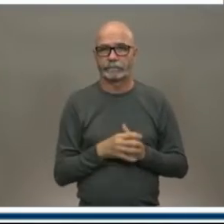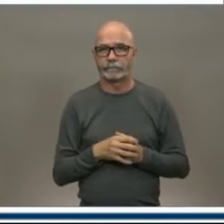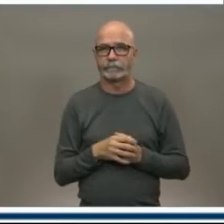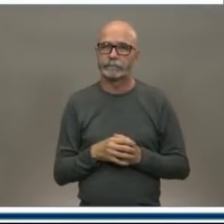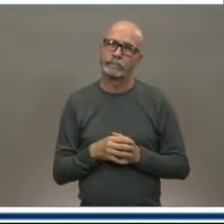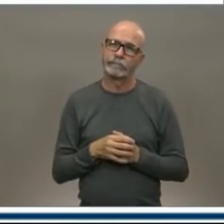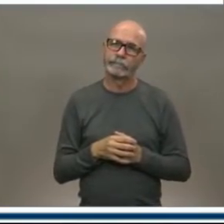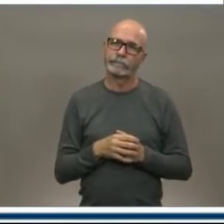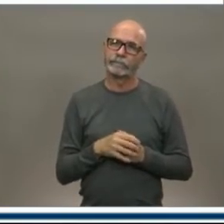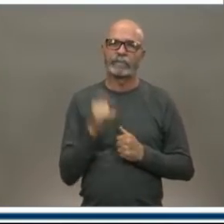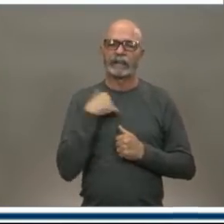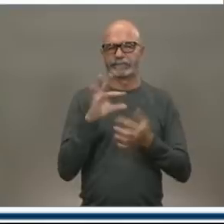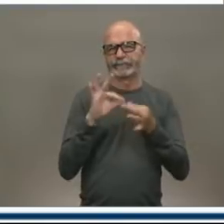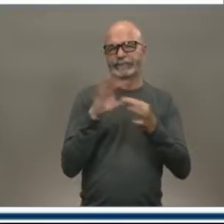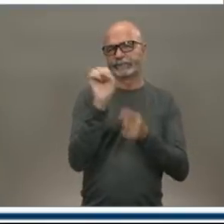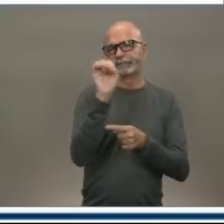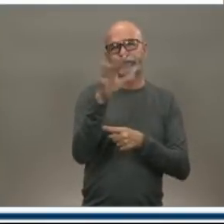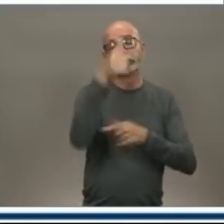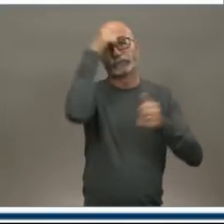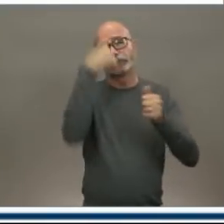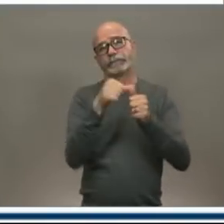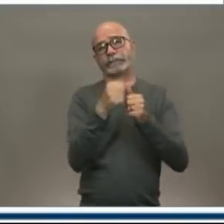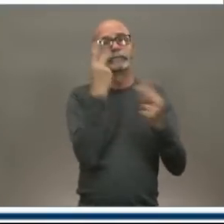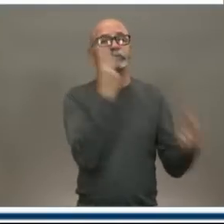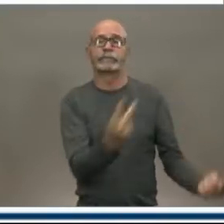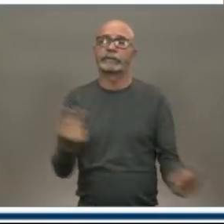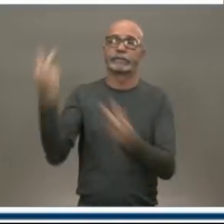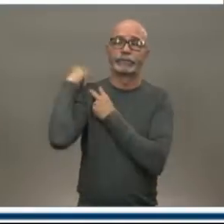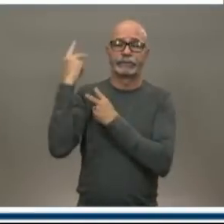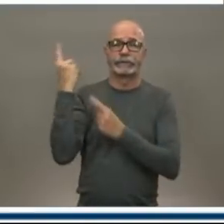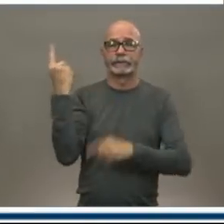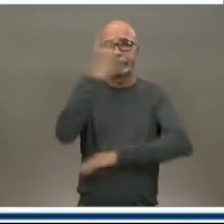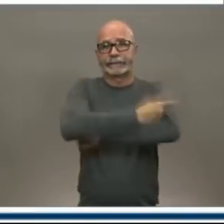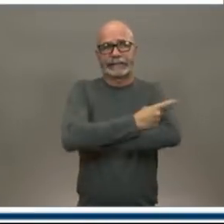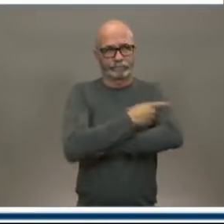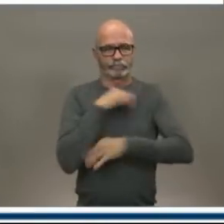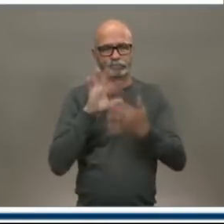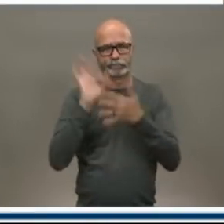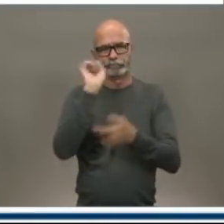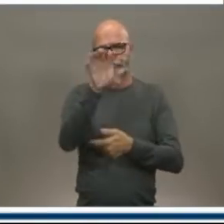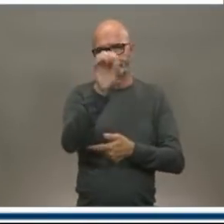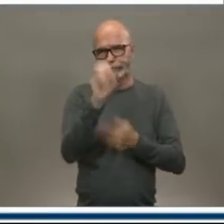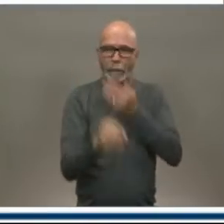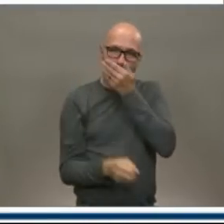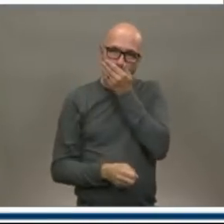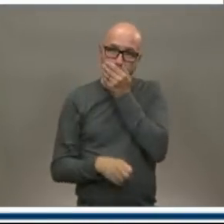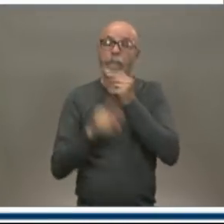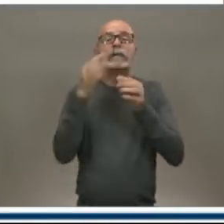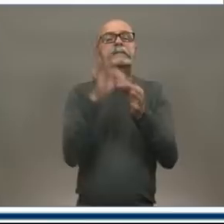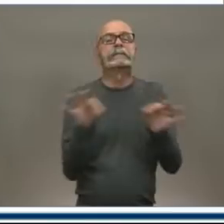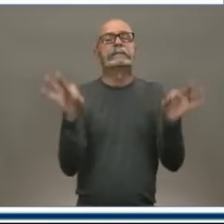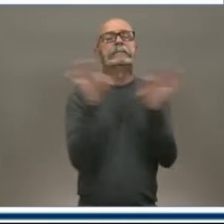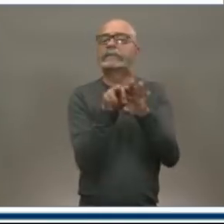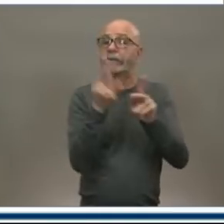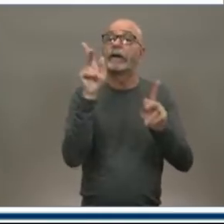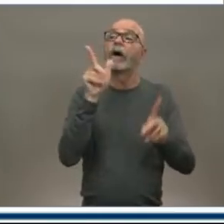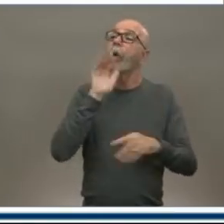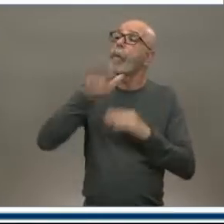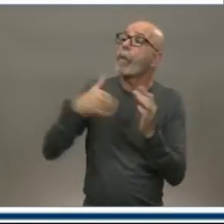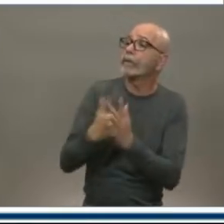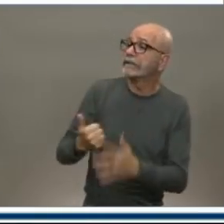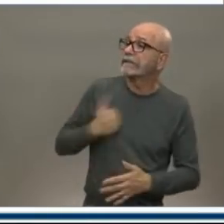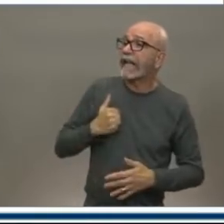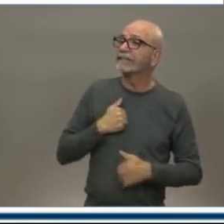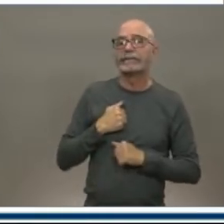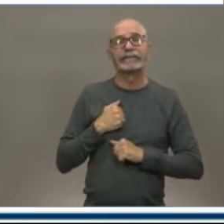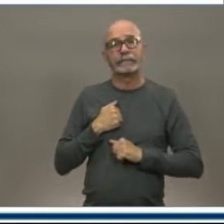briefly. Next Wednesday is a very important day for all Canadians. It's a chance to recognize the people who fought